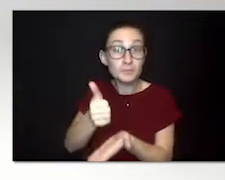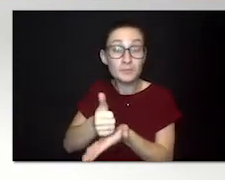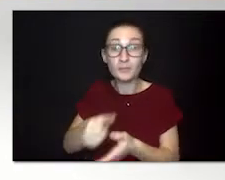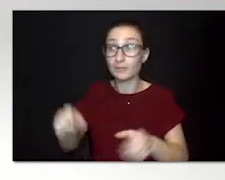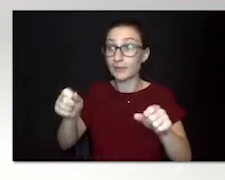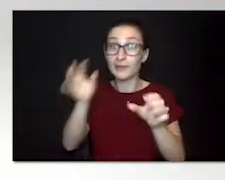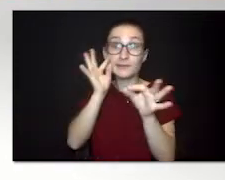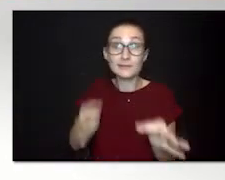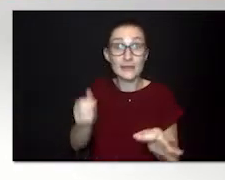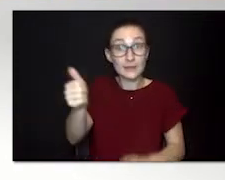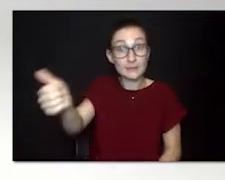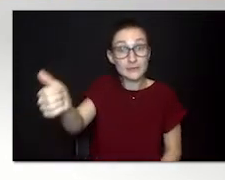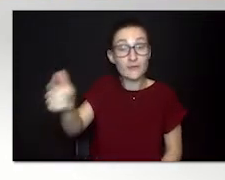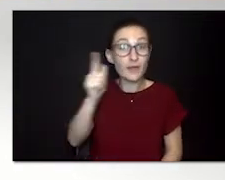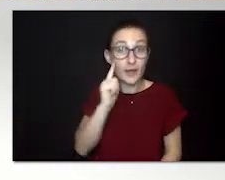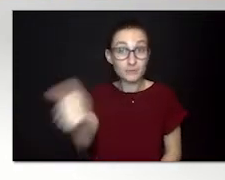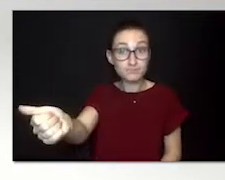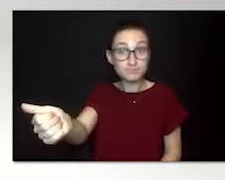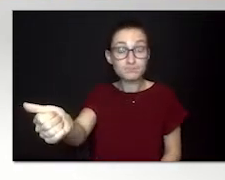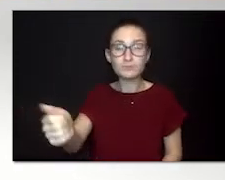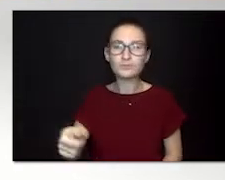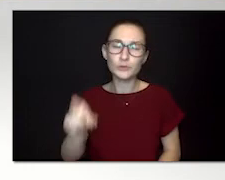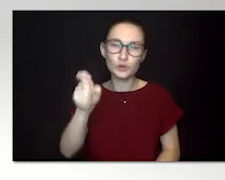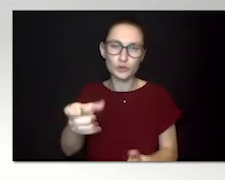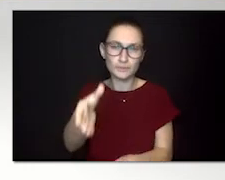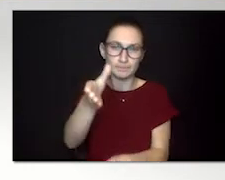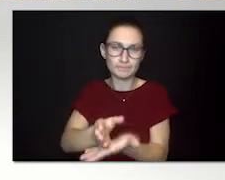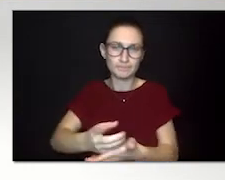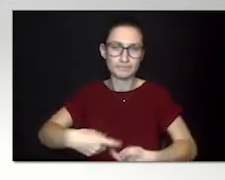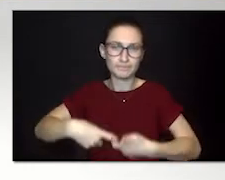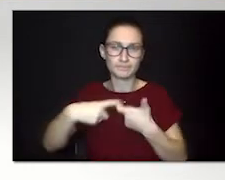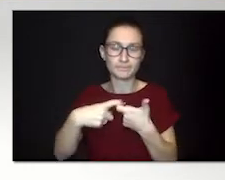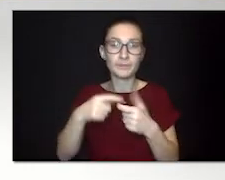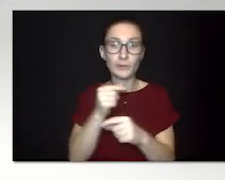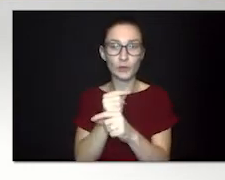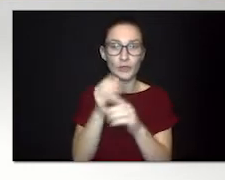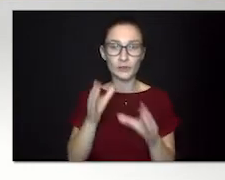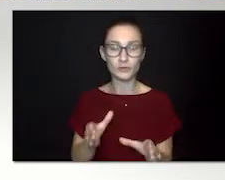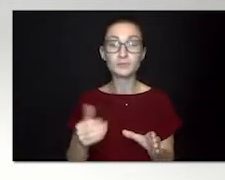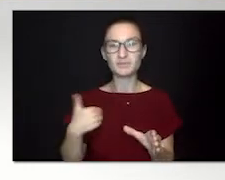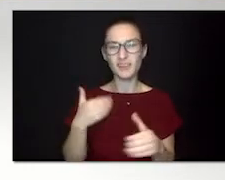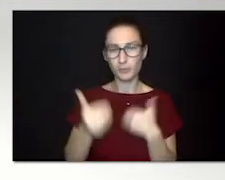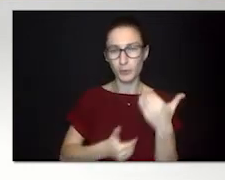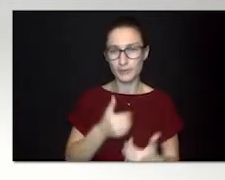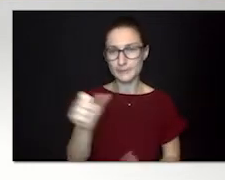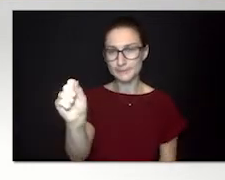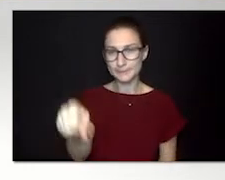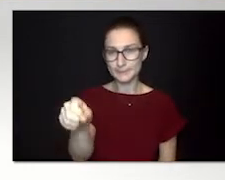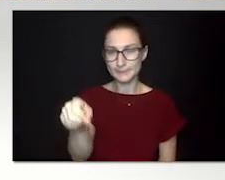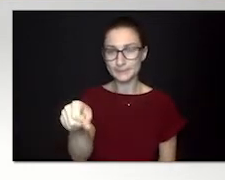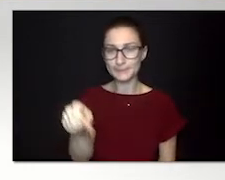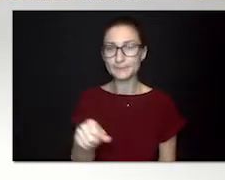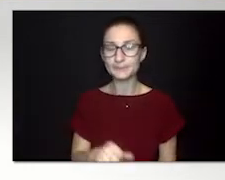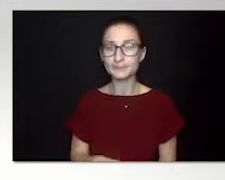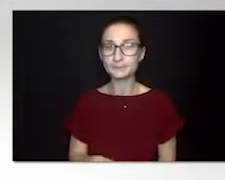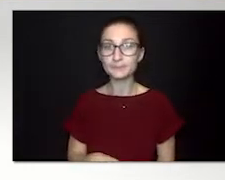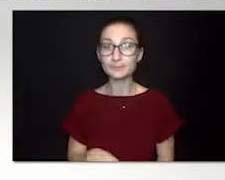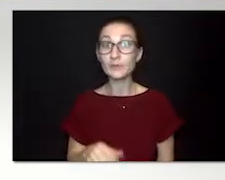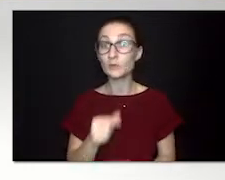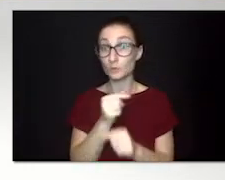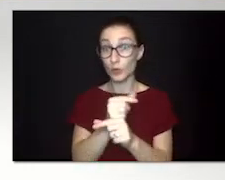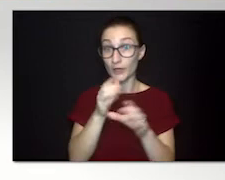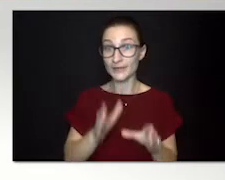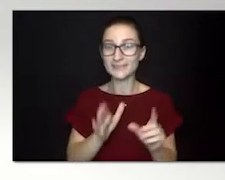with decision-making powers, then the guardianship should be terminated, and there is a process to go through for that. And that is, you